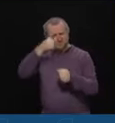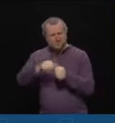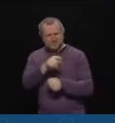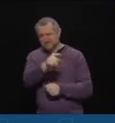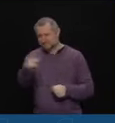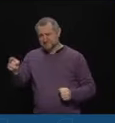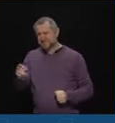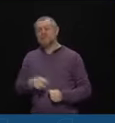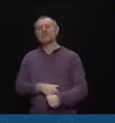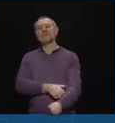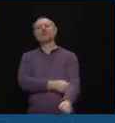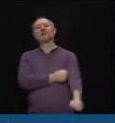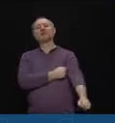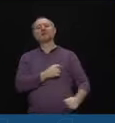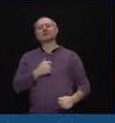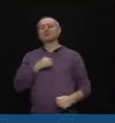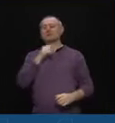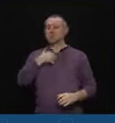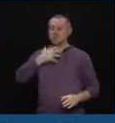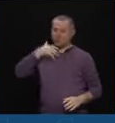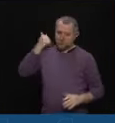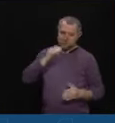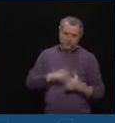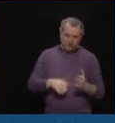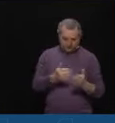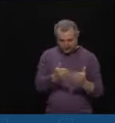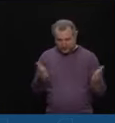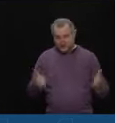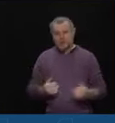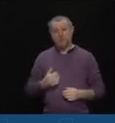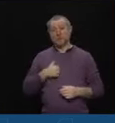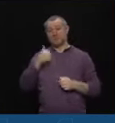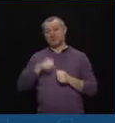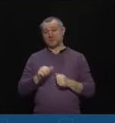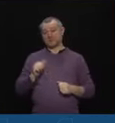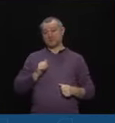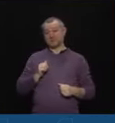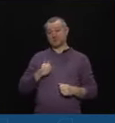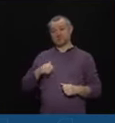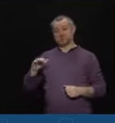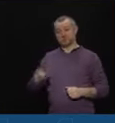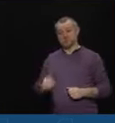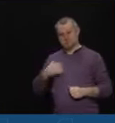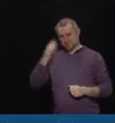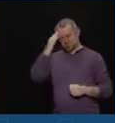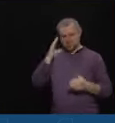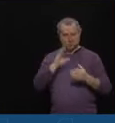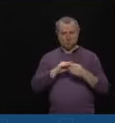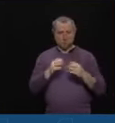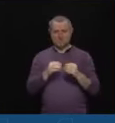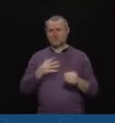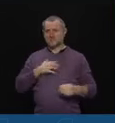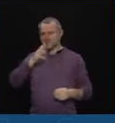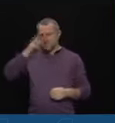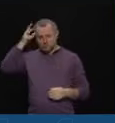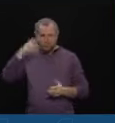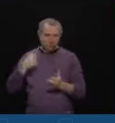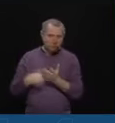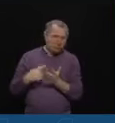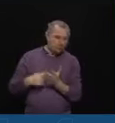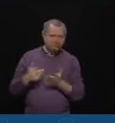lot of you. But I was a child who knew his story, whose parents talked about him, whose parents were involved in the civil rights movement as